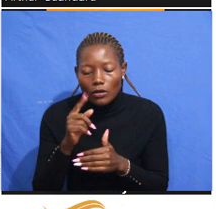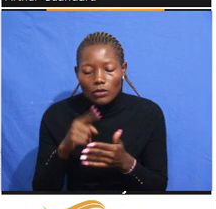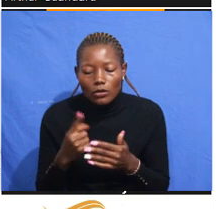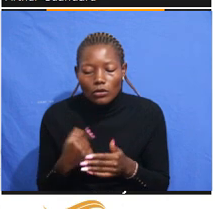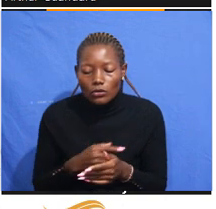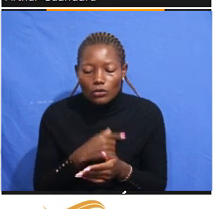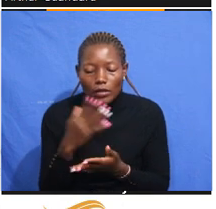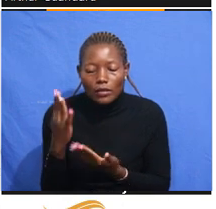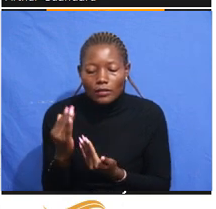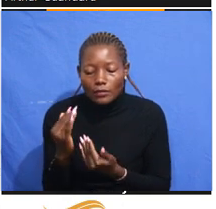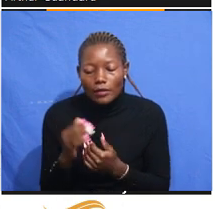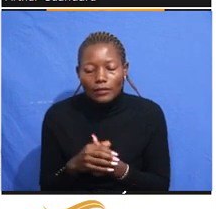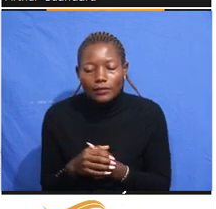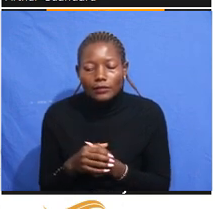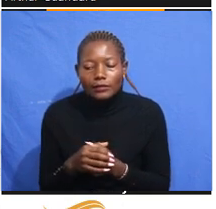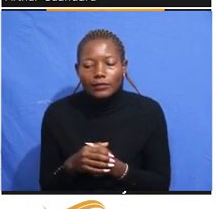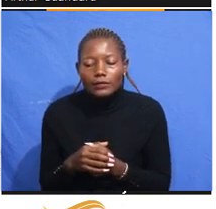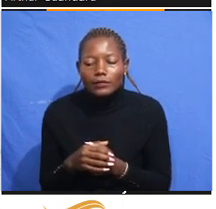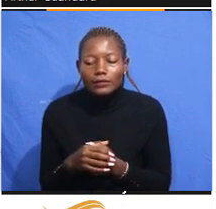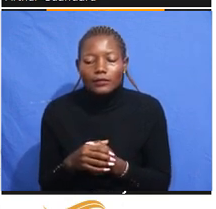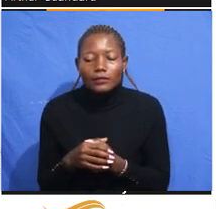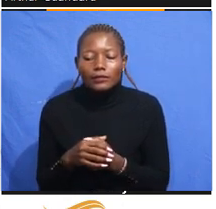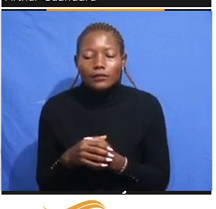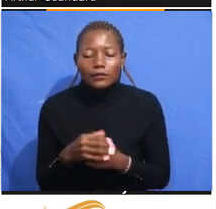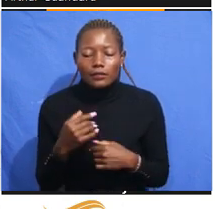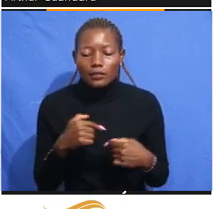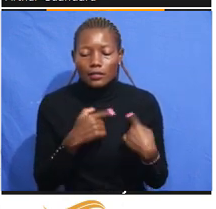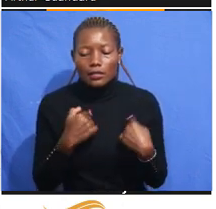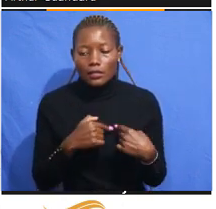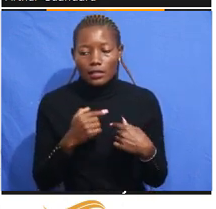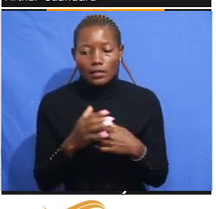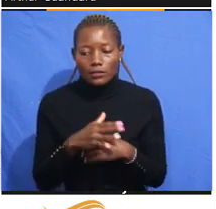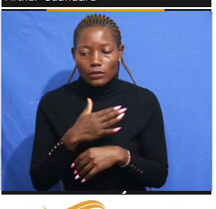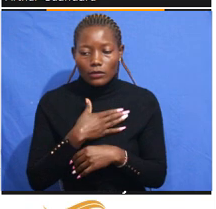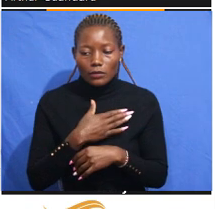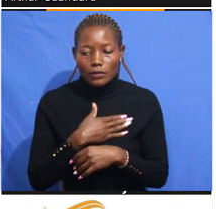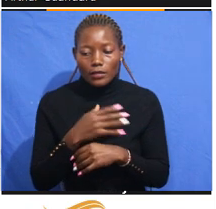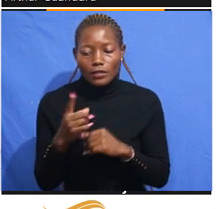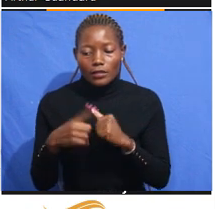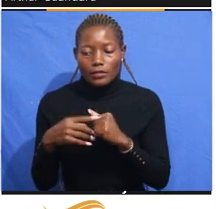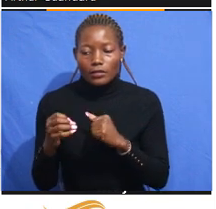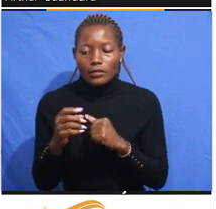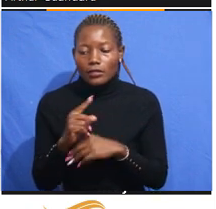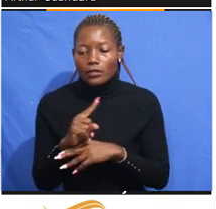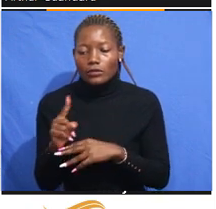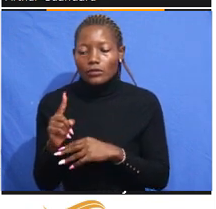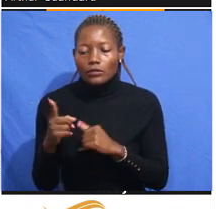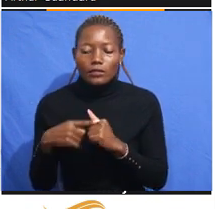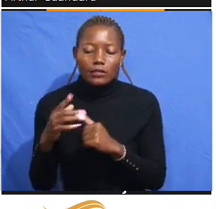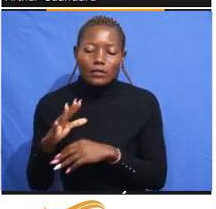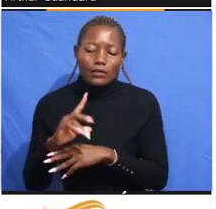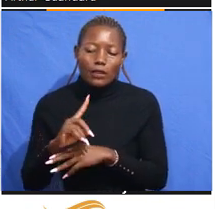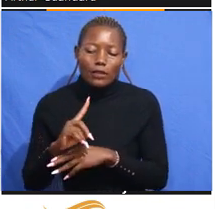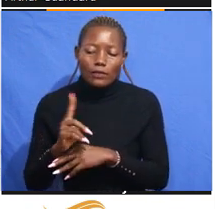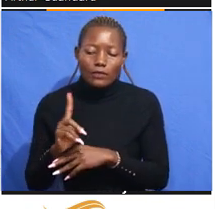an efficient heart will beat at probably 60 to 65 beats per minute. There's some athletes,